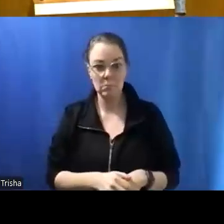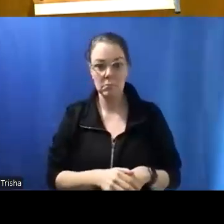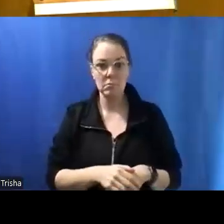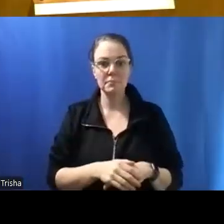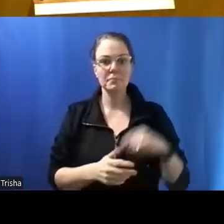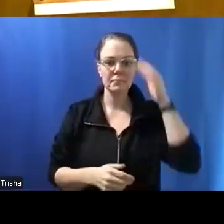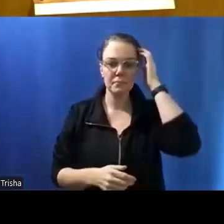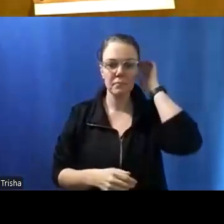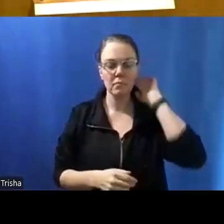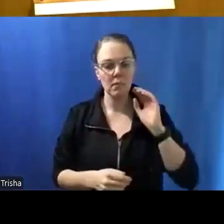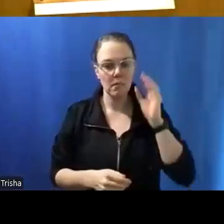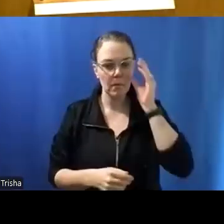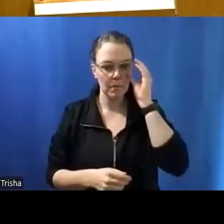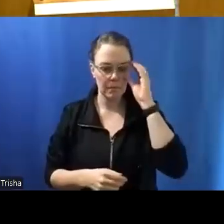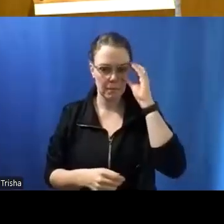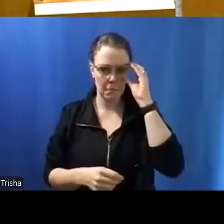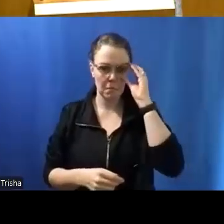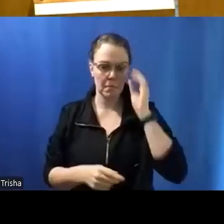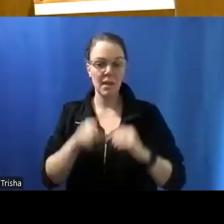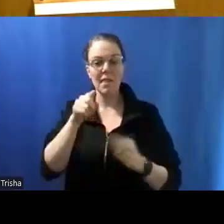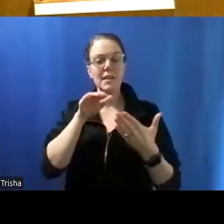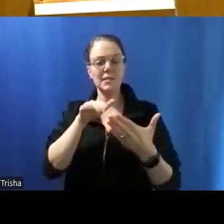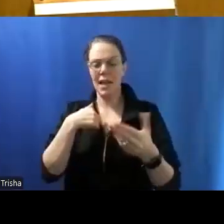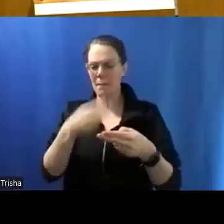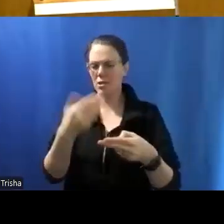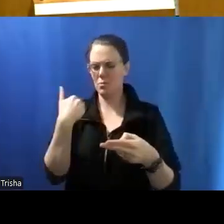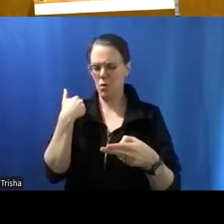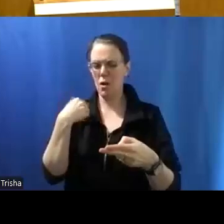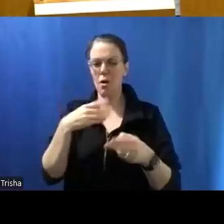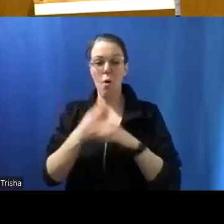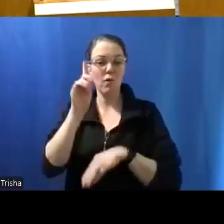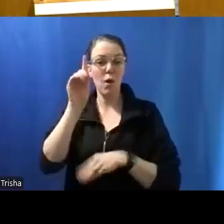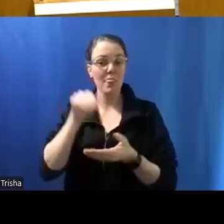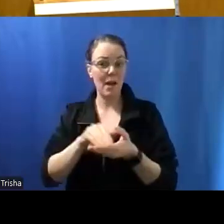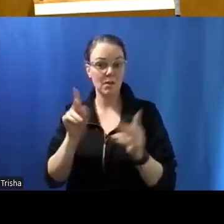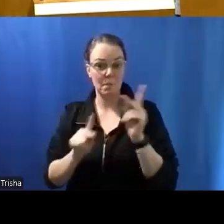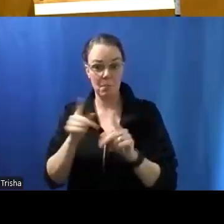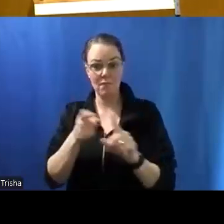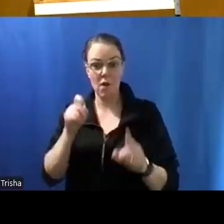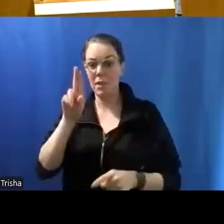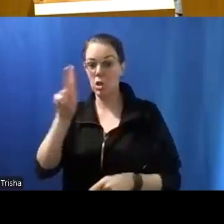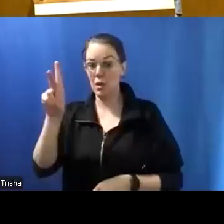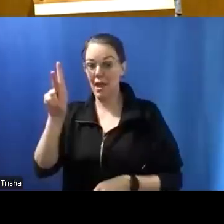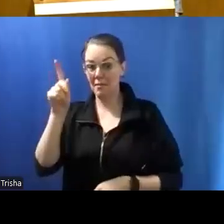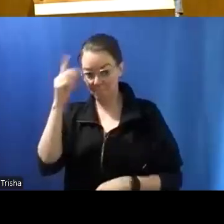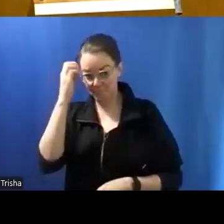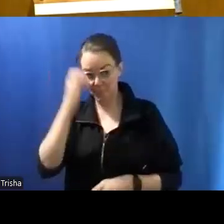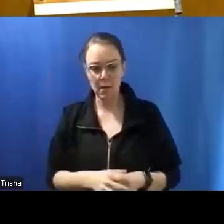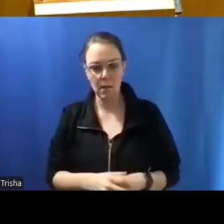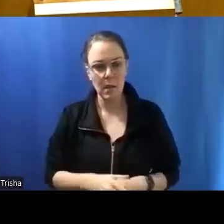These are data from a study, I mentioned a study before, of over 1,000 people from the UK. And this